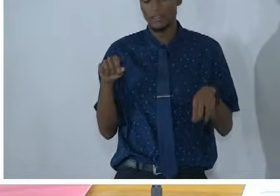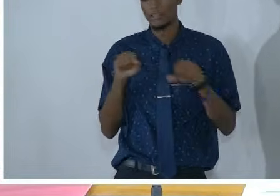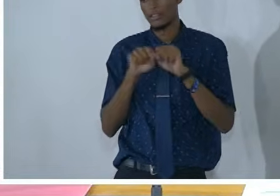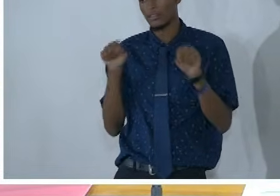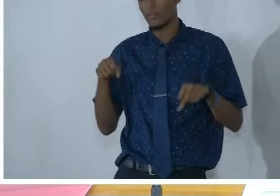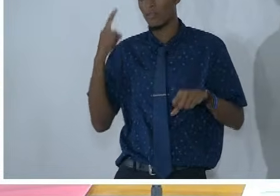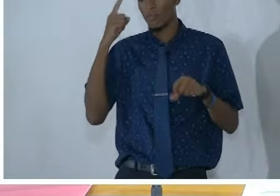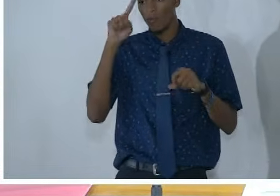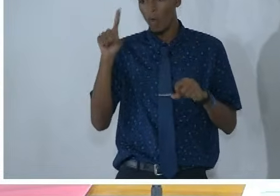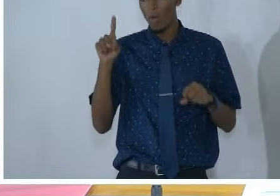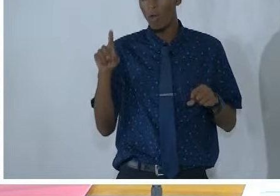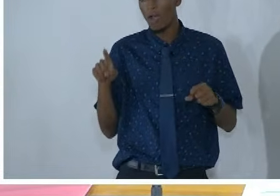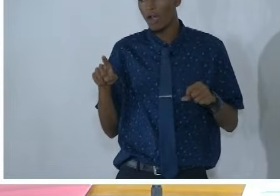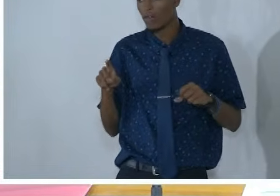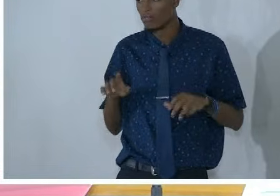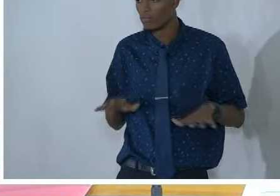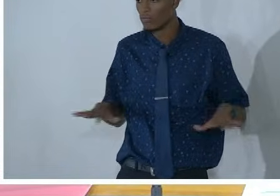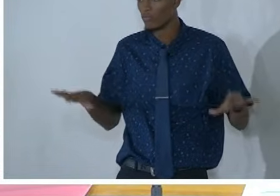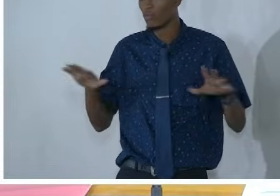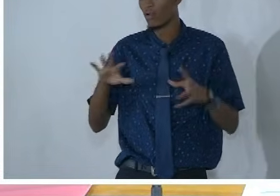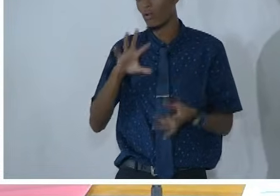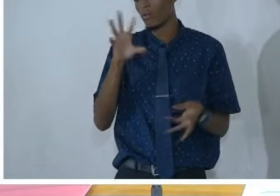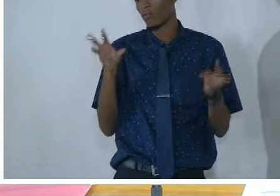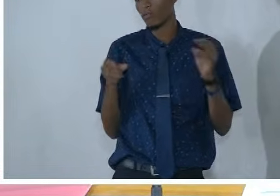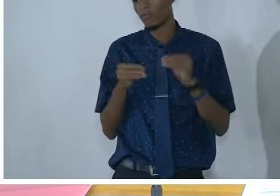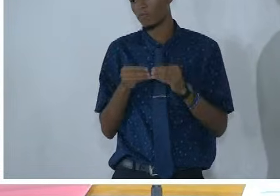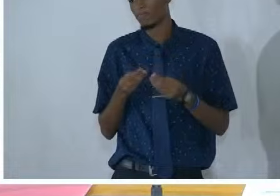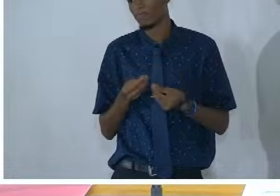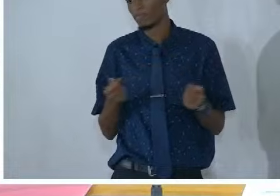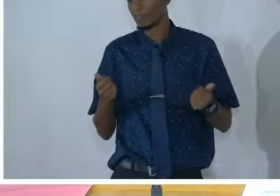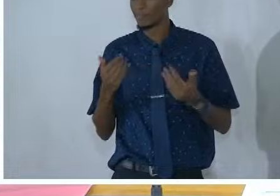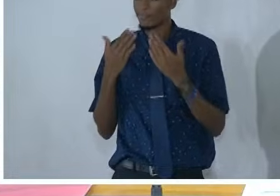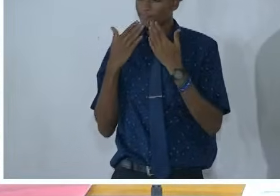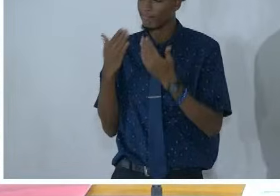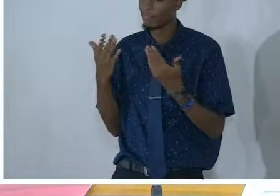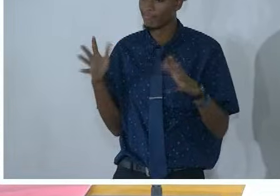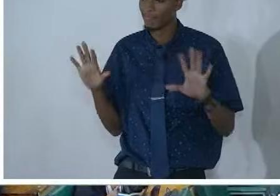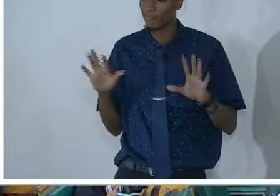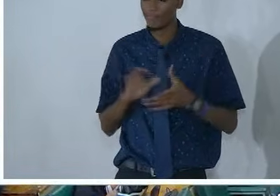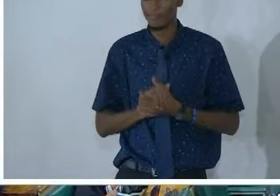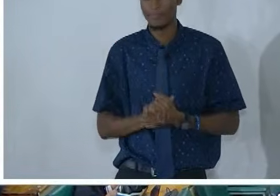overall alternative dispute resolution. Thank you.